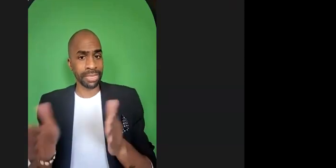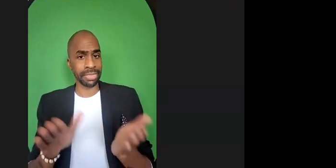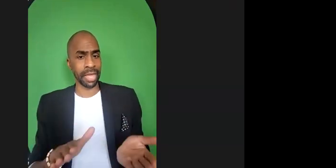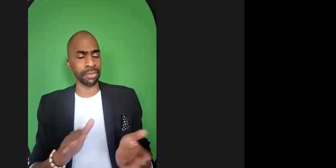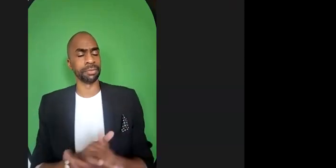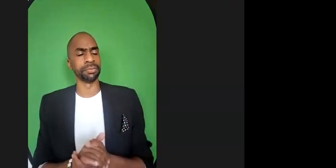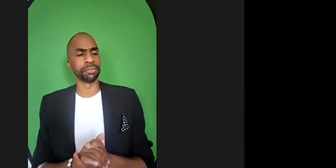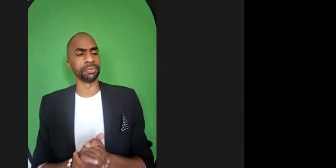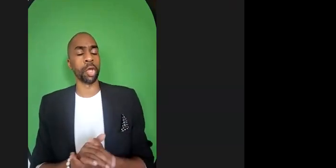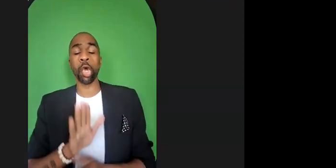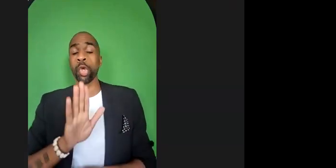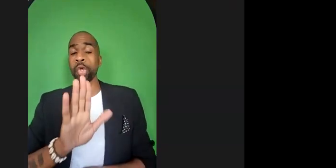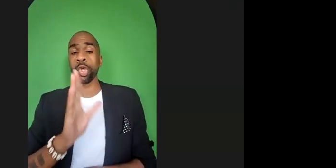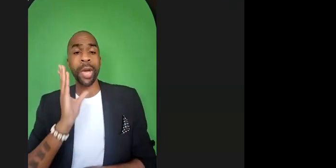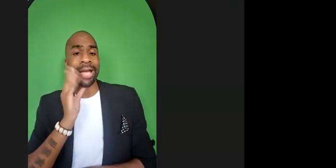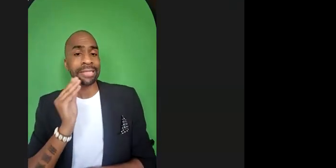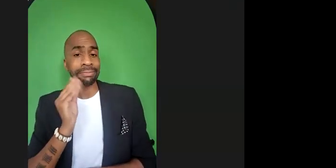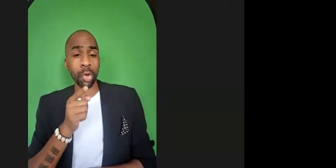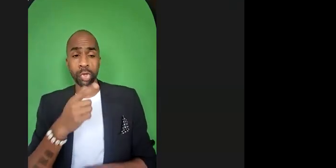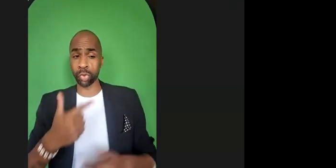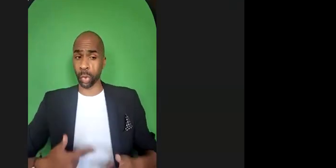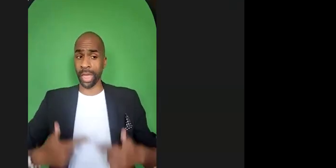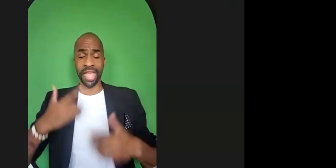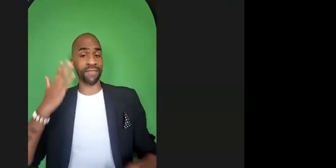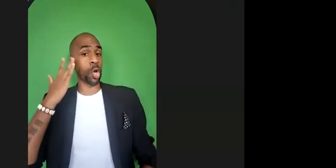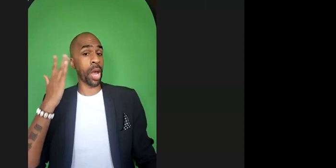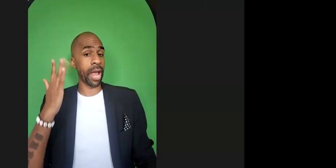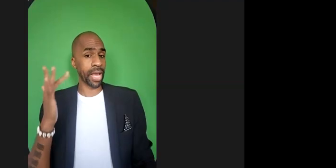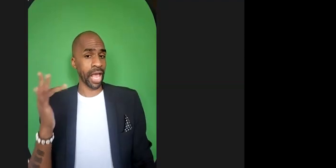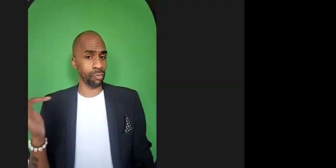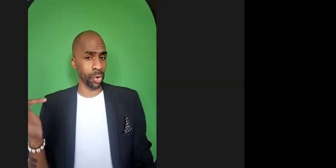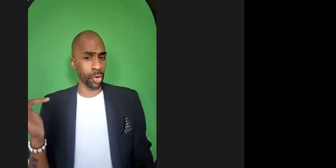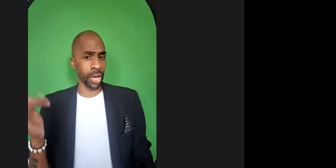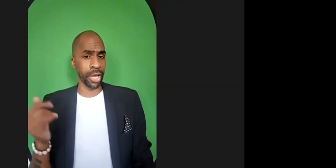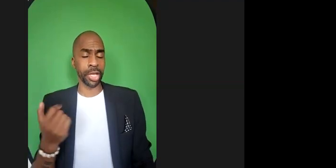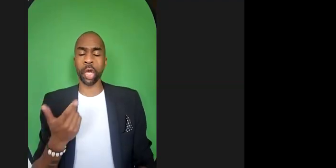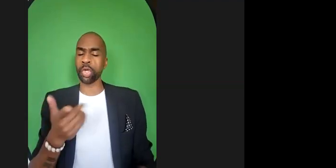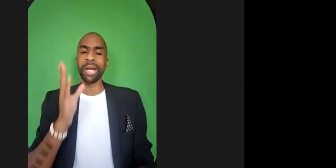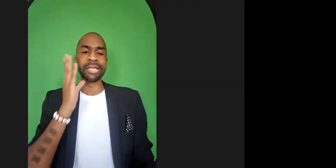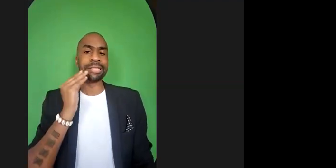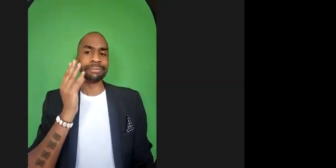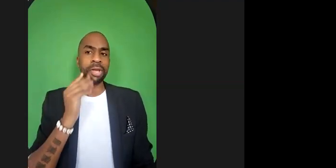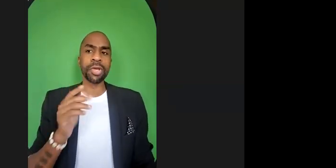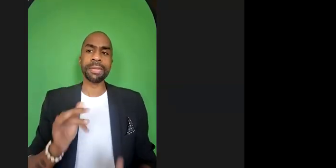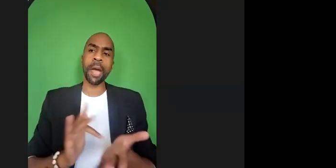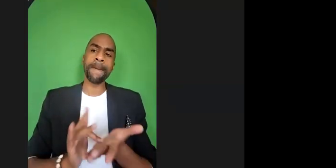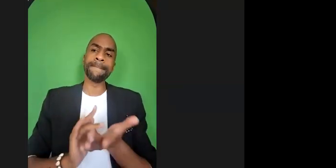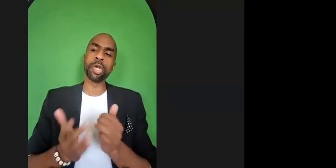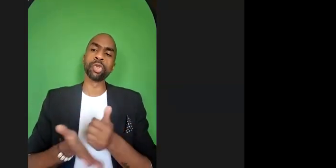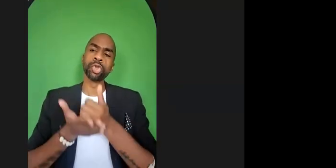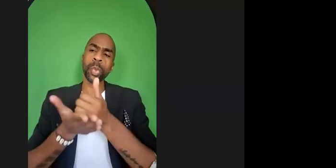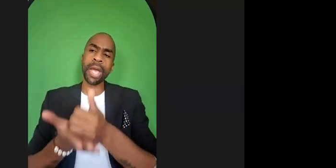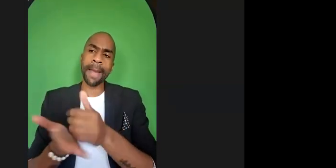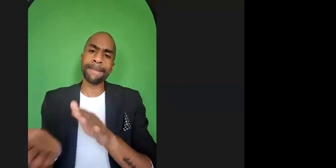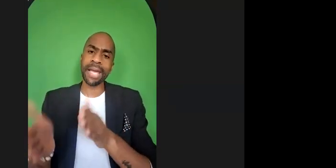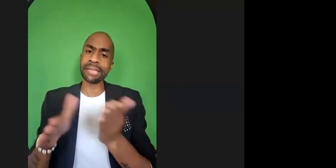your experience, since you are in California, with patients asking for medical aid in dying? Yeah, so